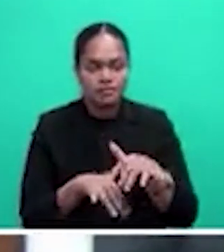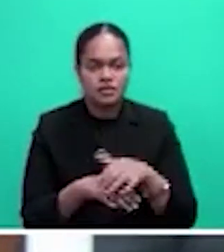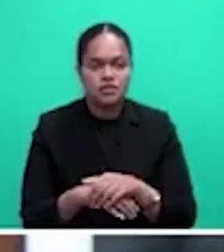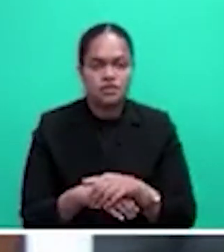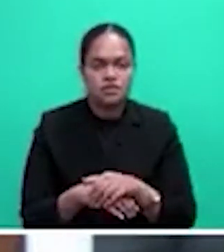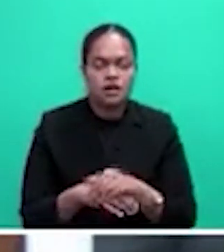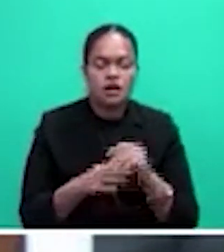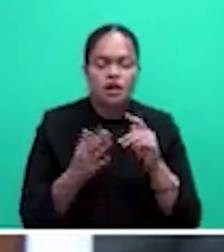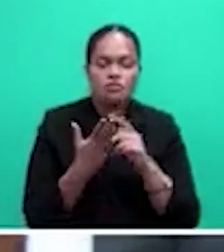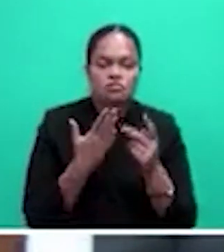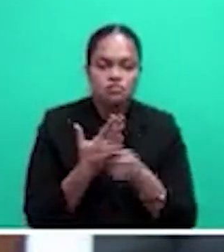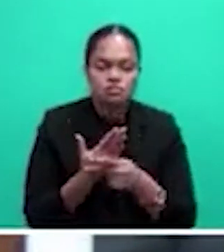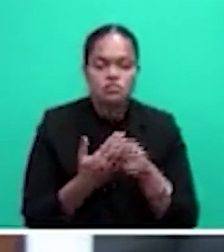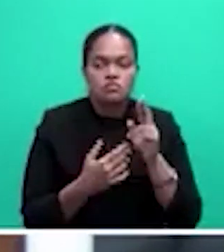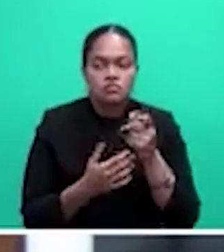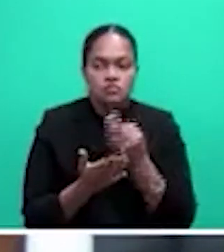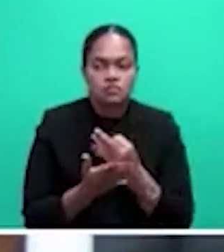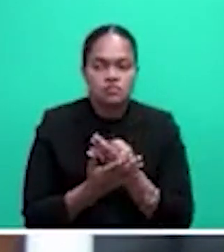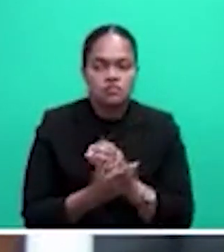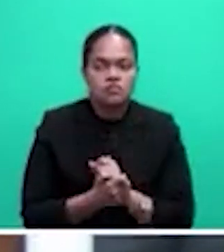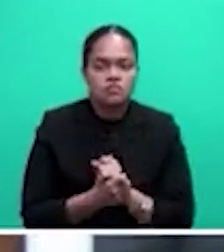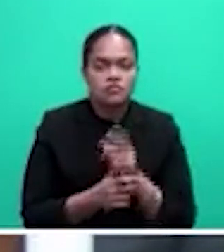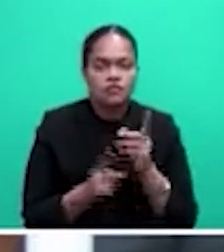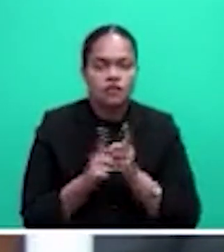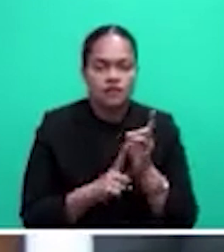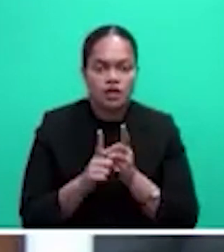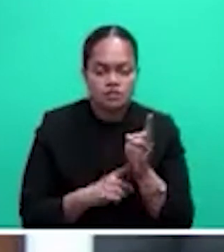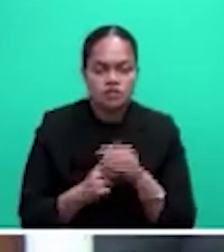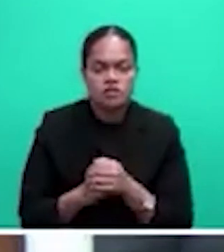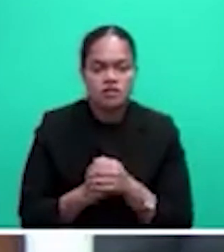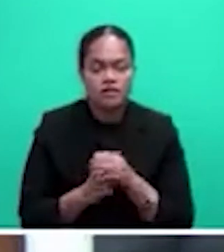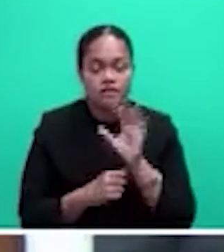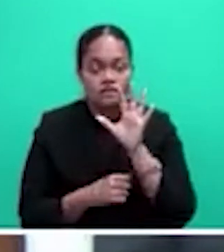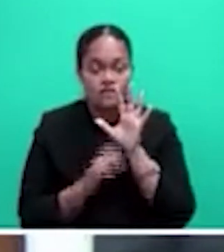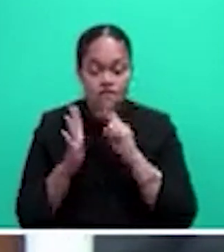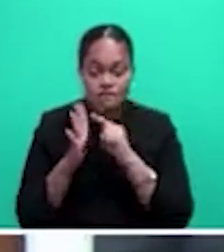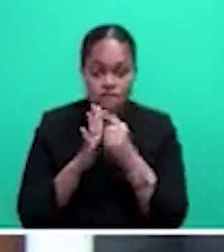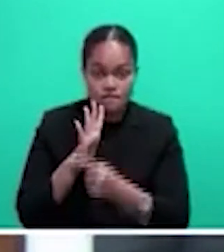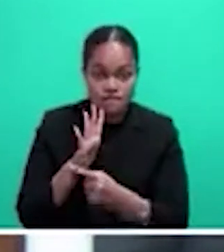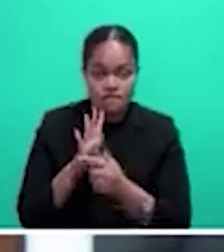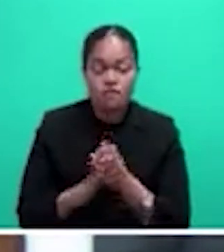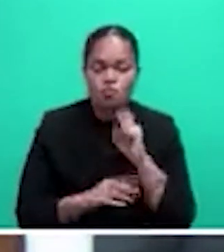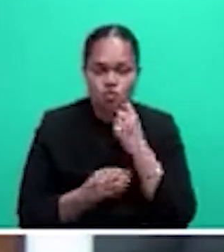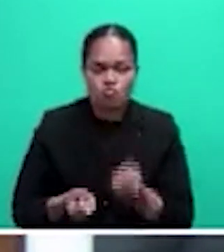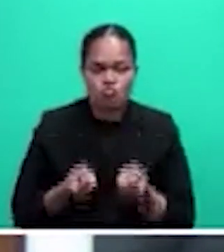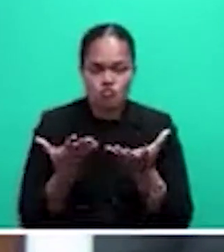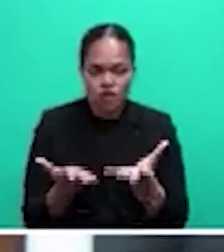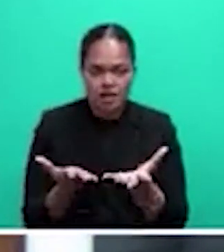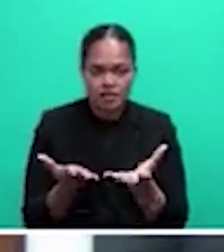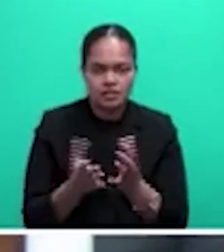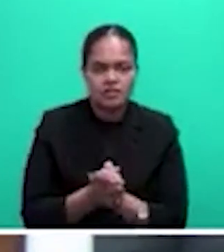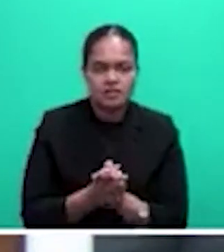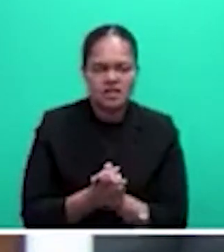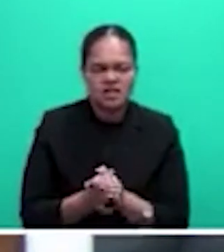partnership project with the International Financial Corporation for developing 5 sites that will provide